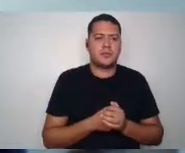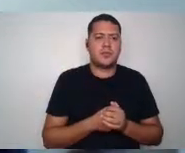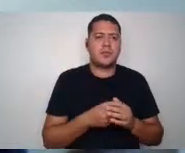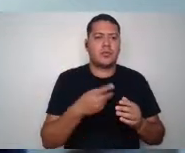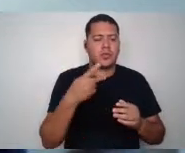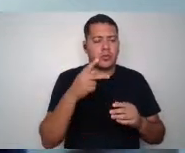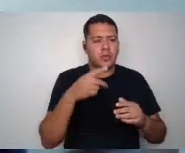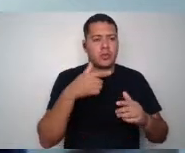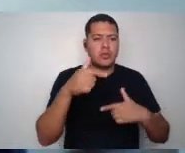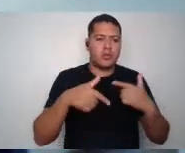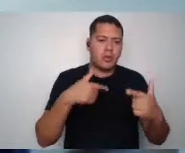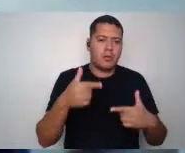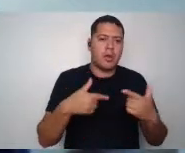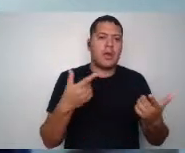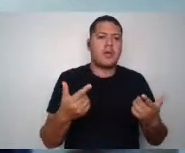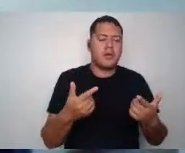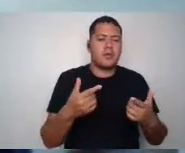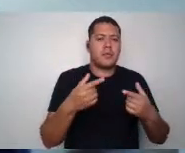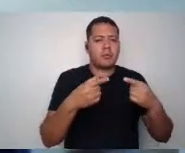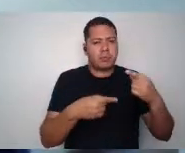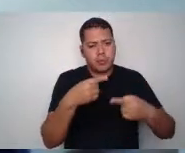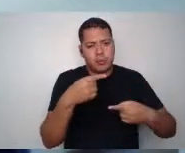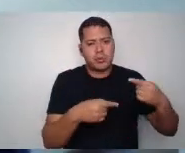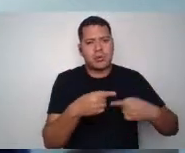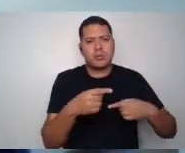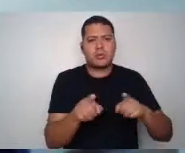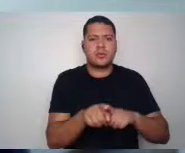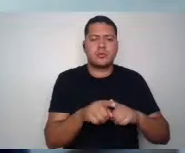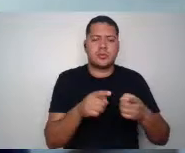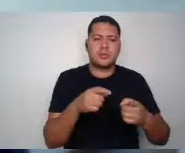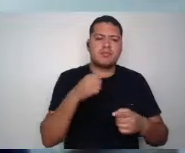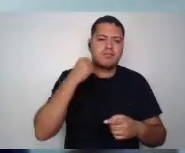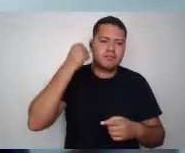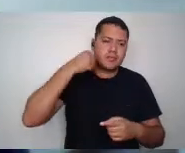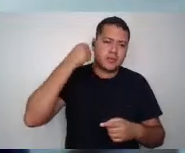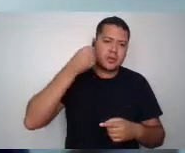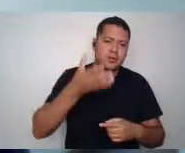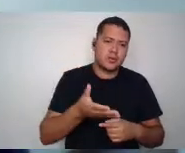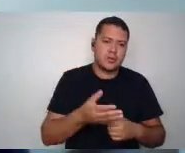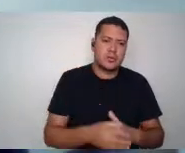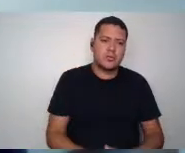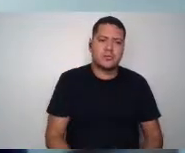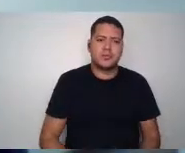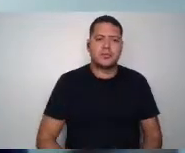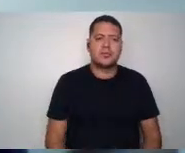of you to step back to be able to